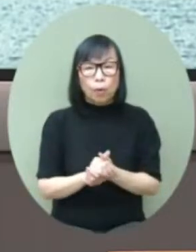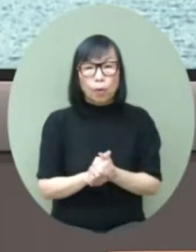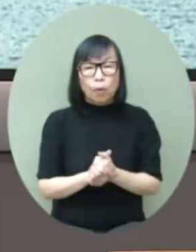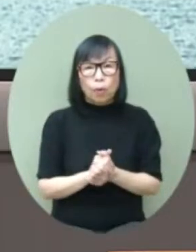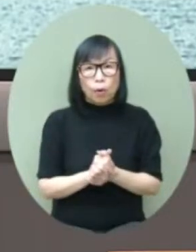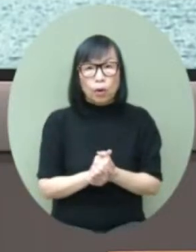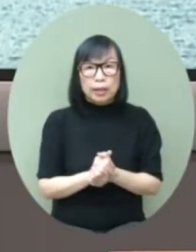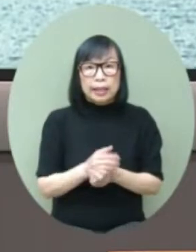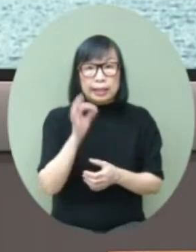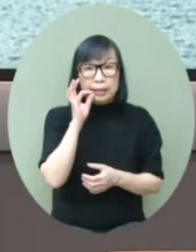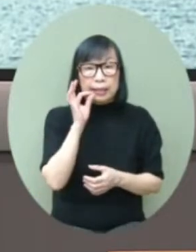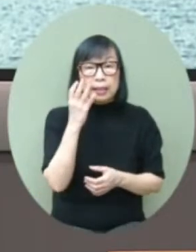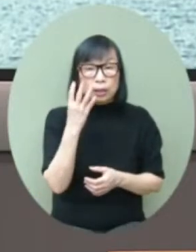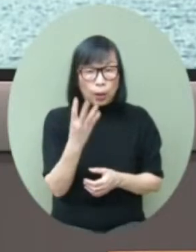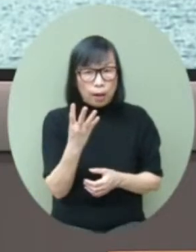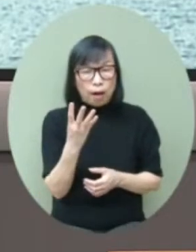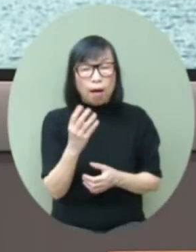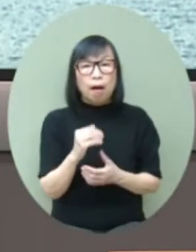this child,